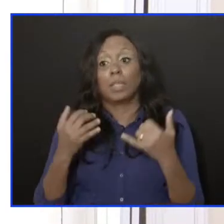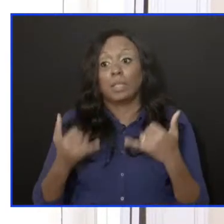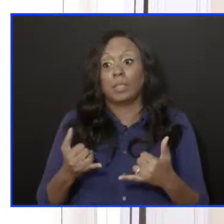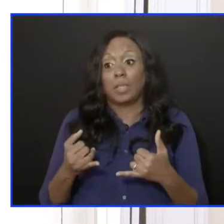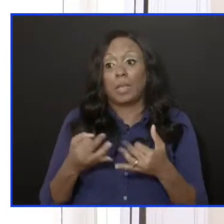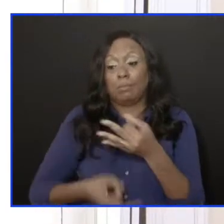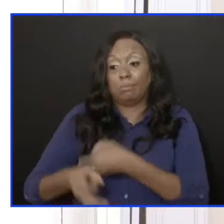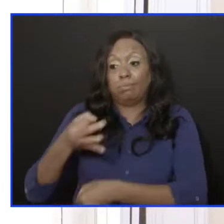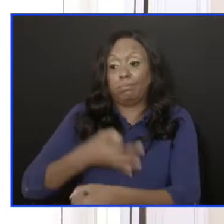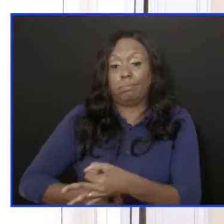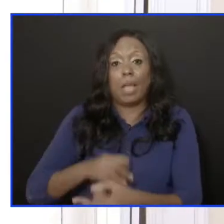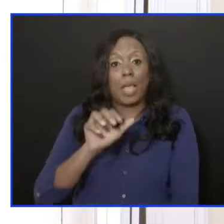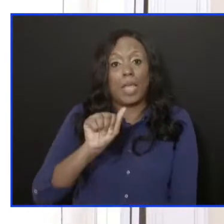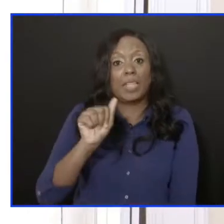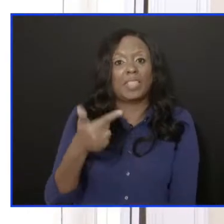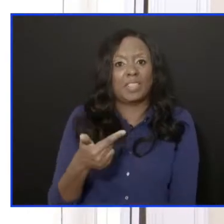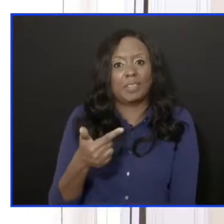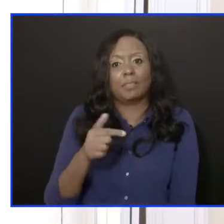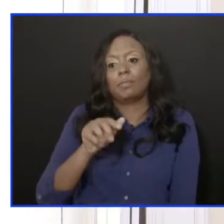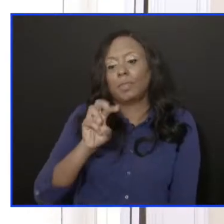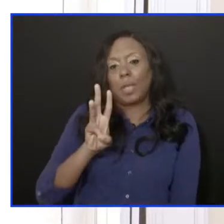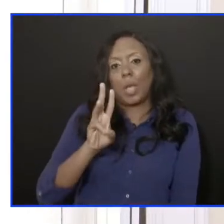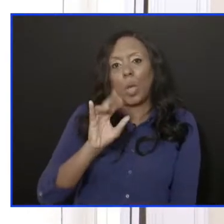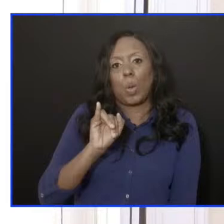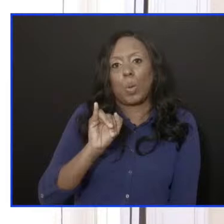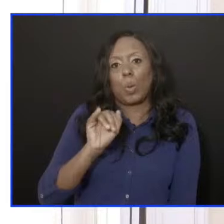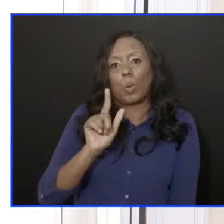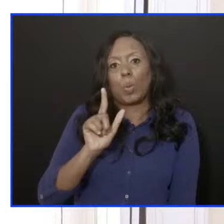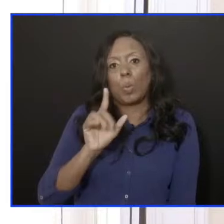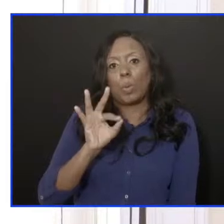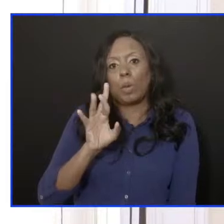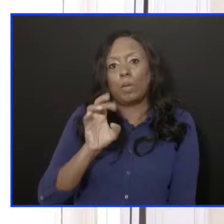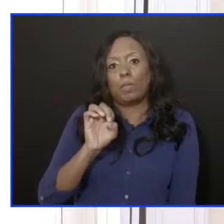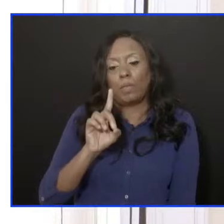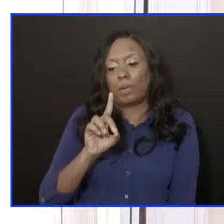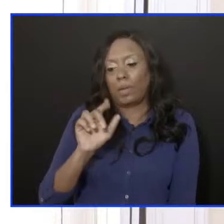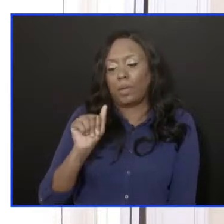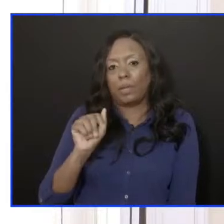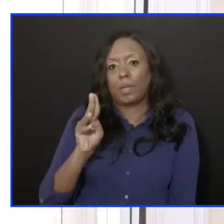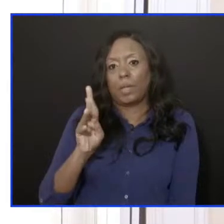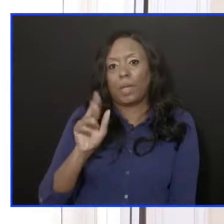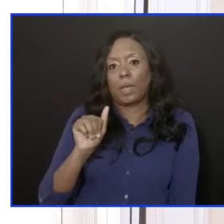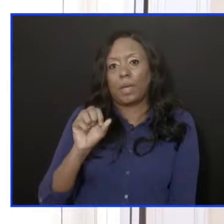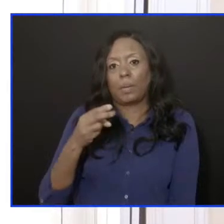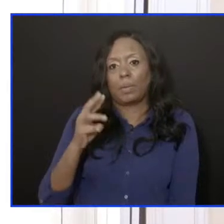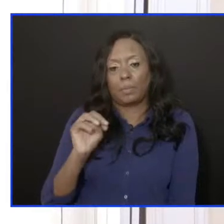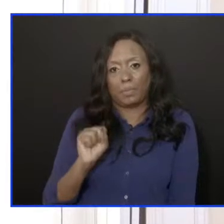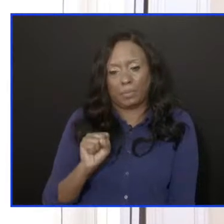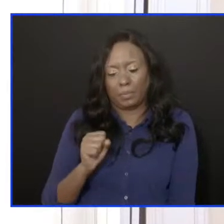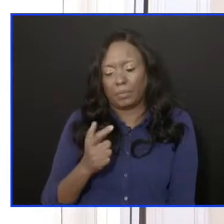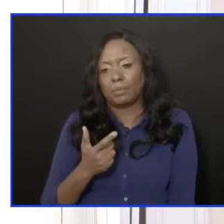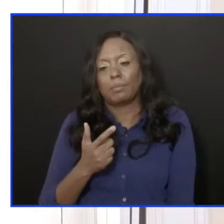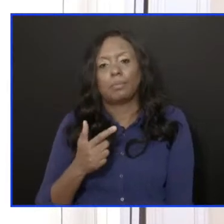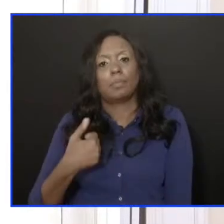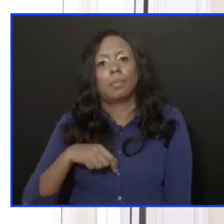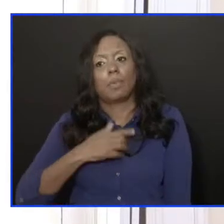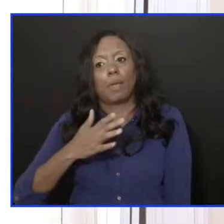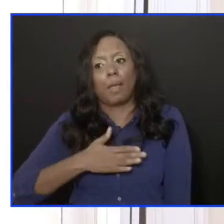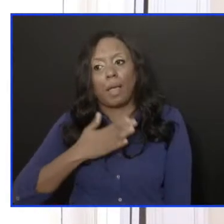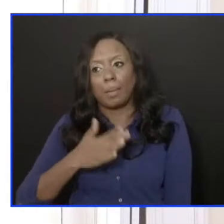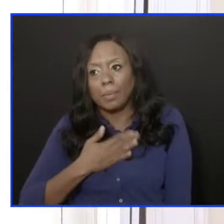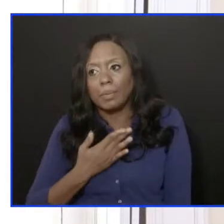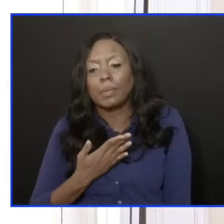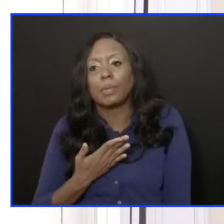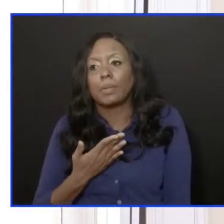us as well. And to that extent, therefore, we are happy that we are close to the point of being able to